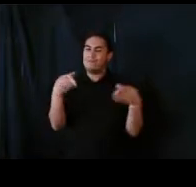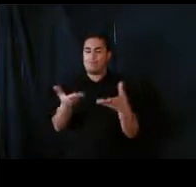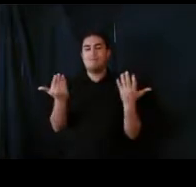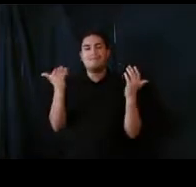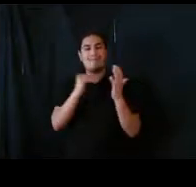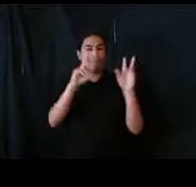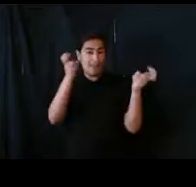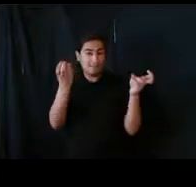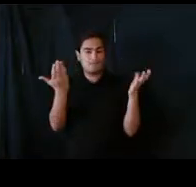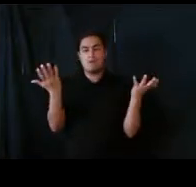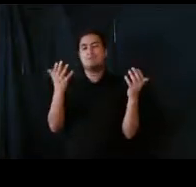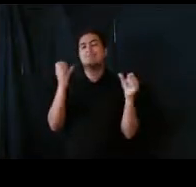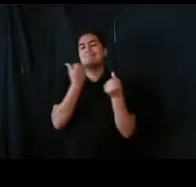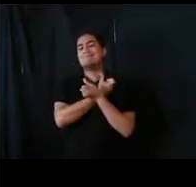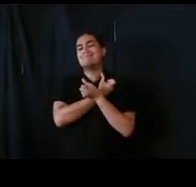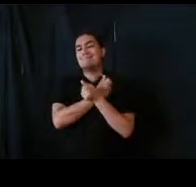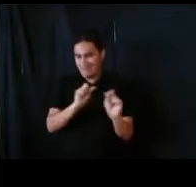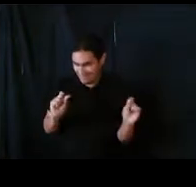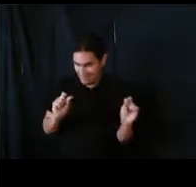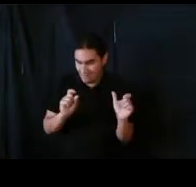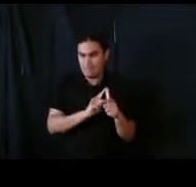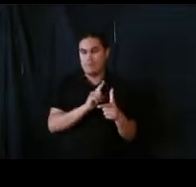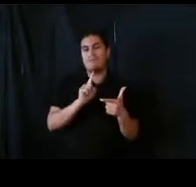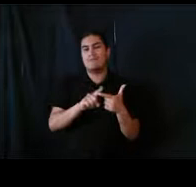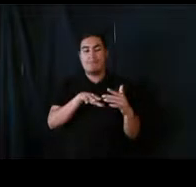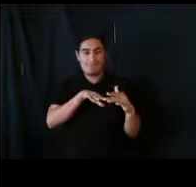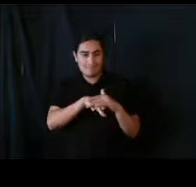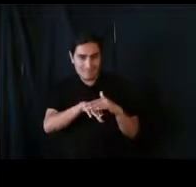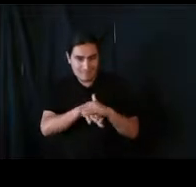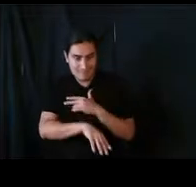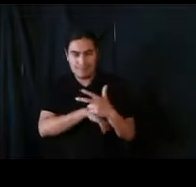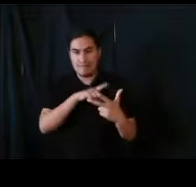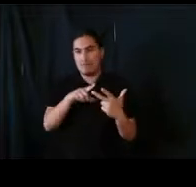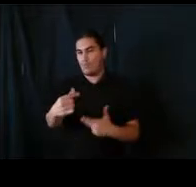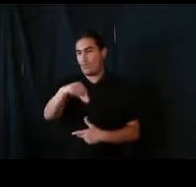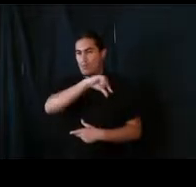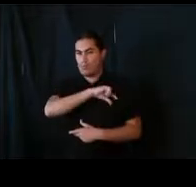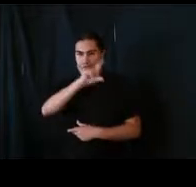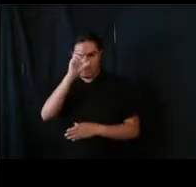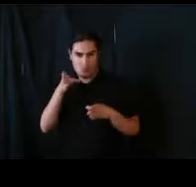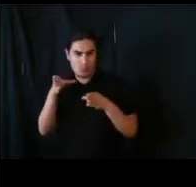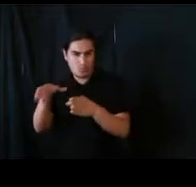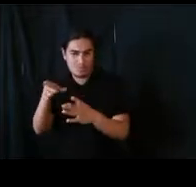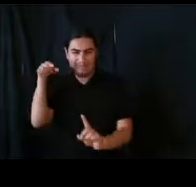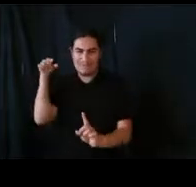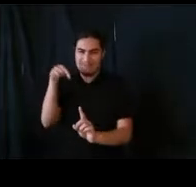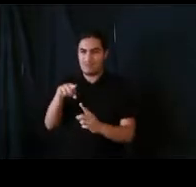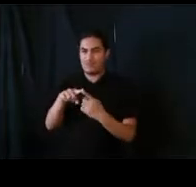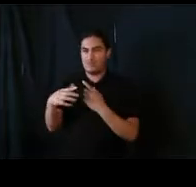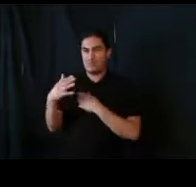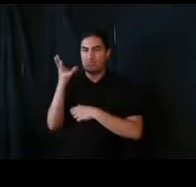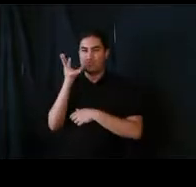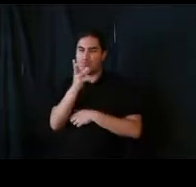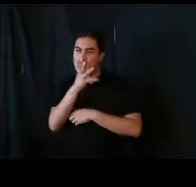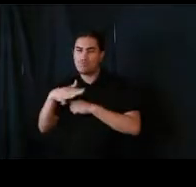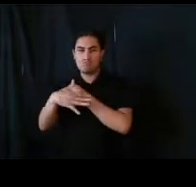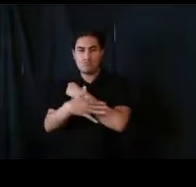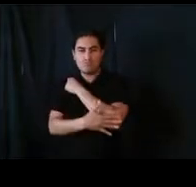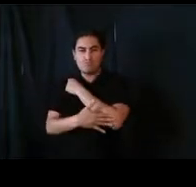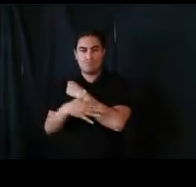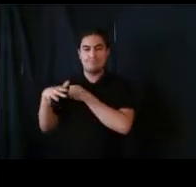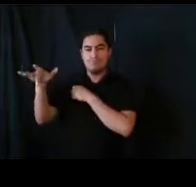accessibility and quality of of roads particularly in rural areas in the